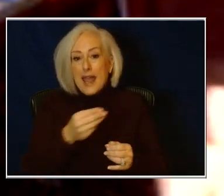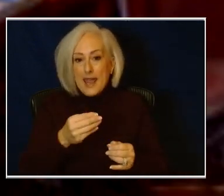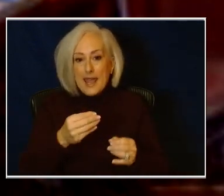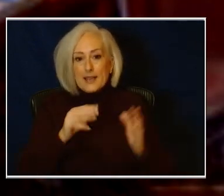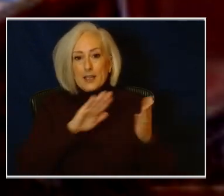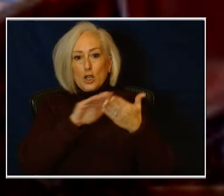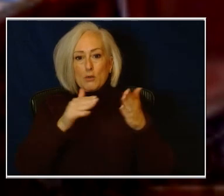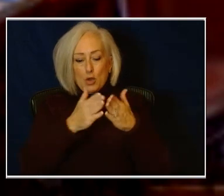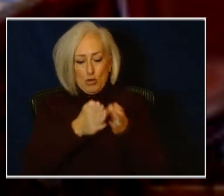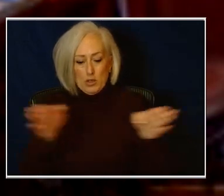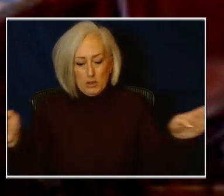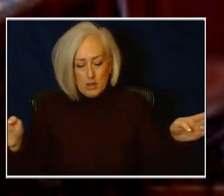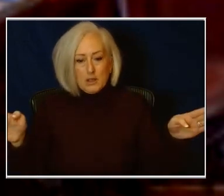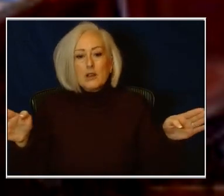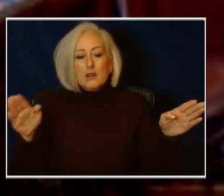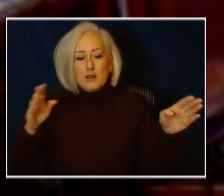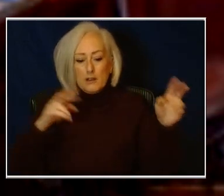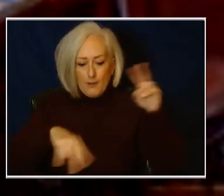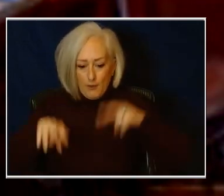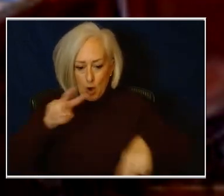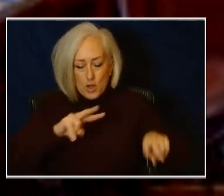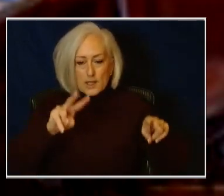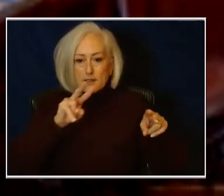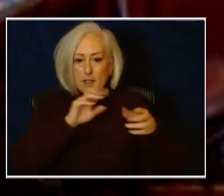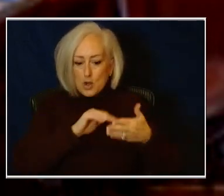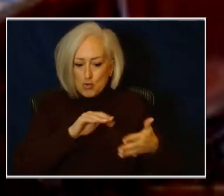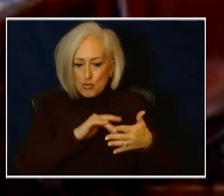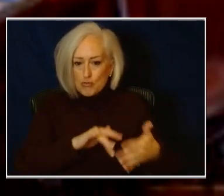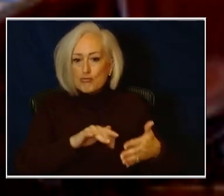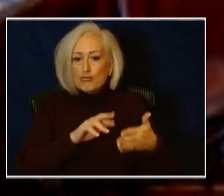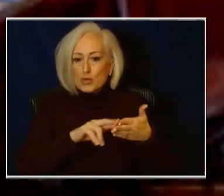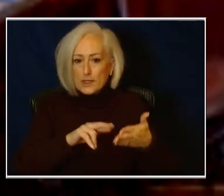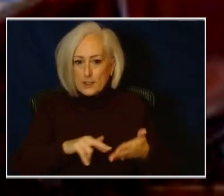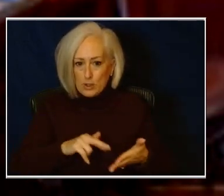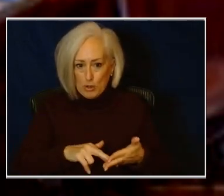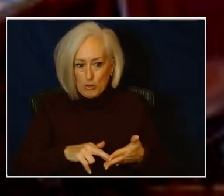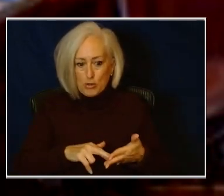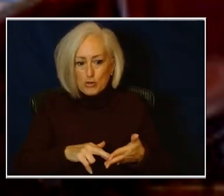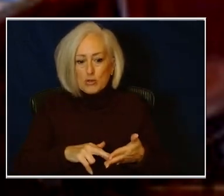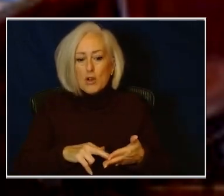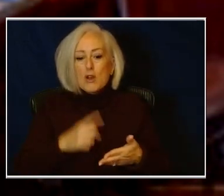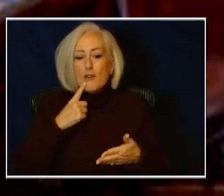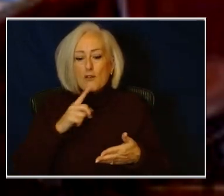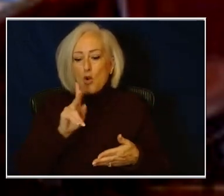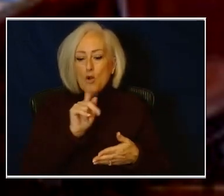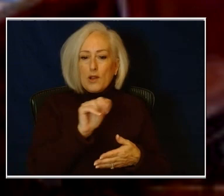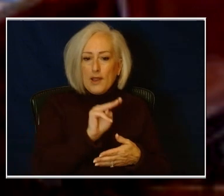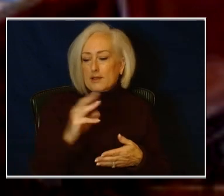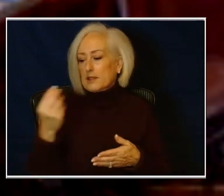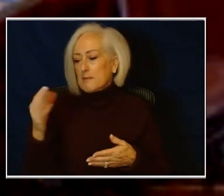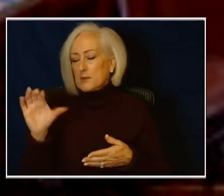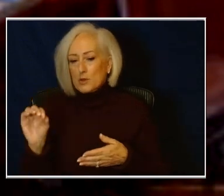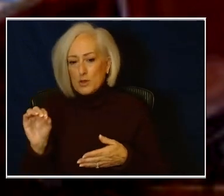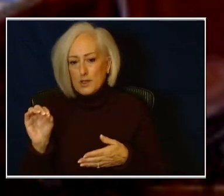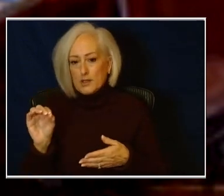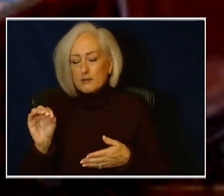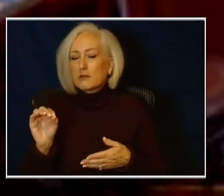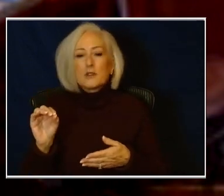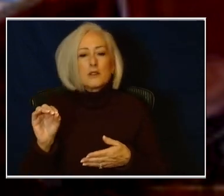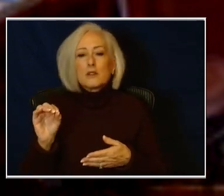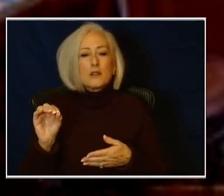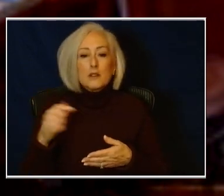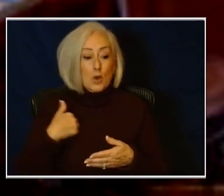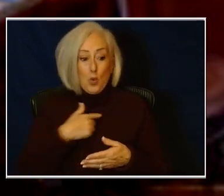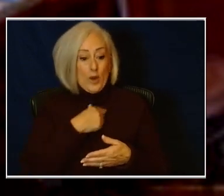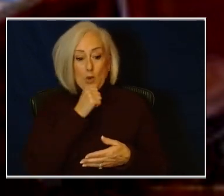community and broader level for our whole bi-state area. We wouldn't have had that access